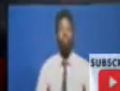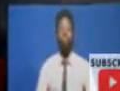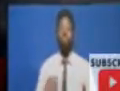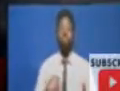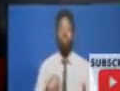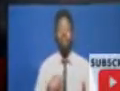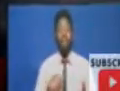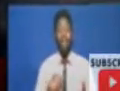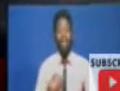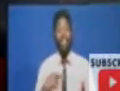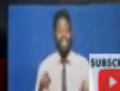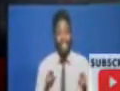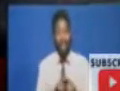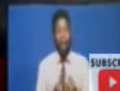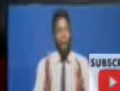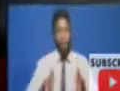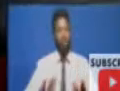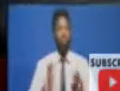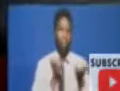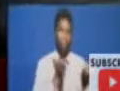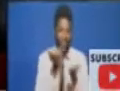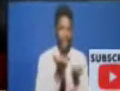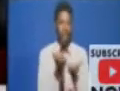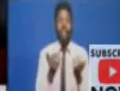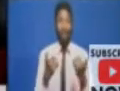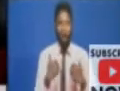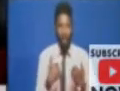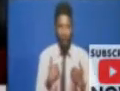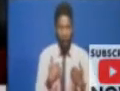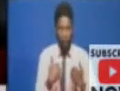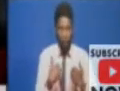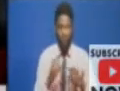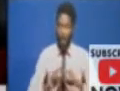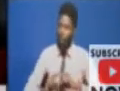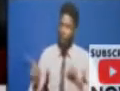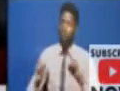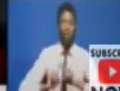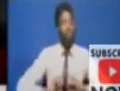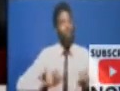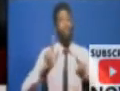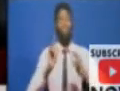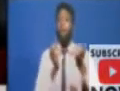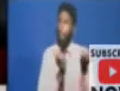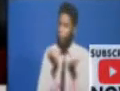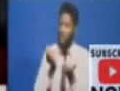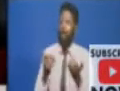a business person running a number of businesses.